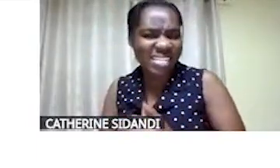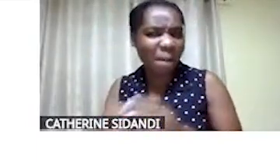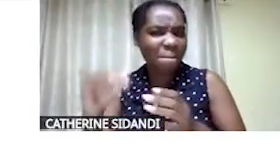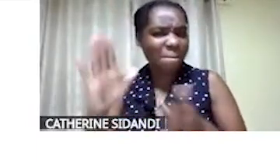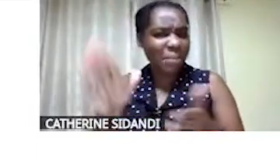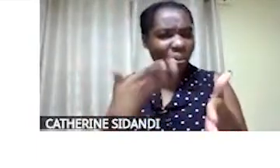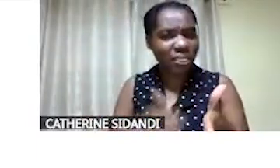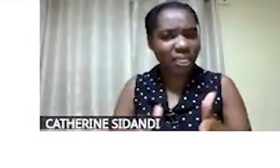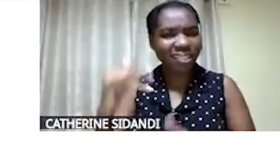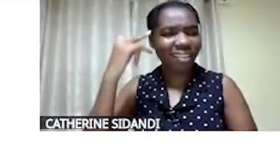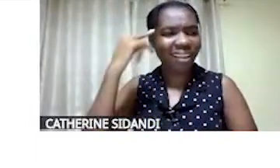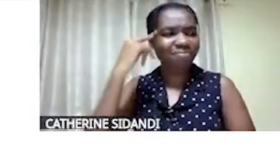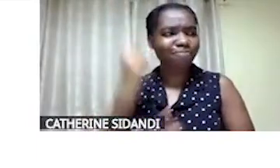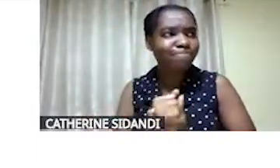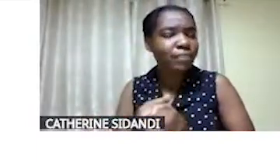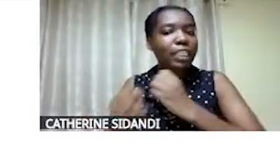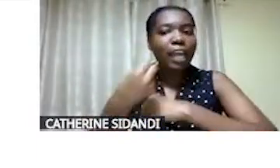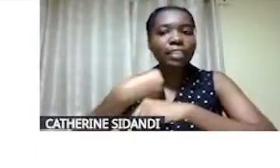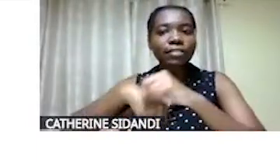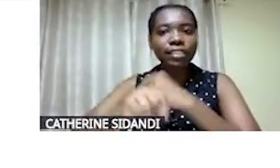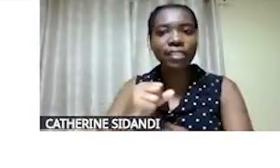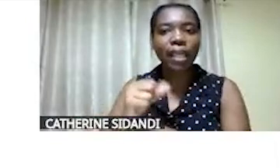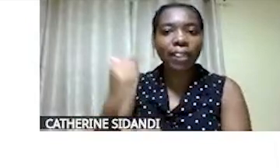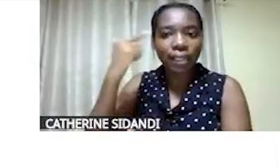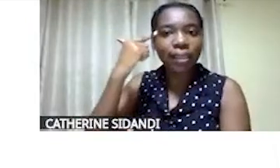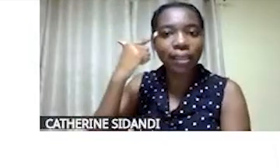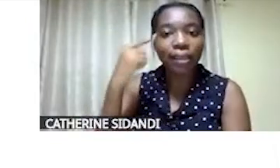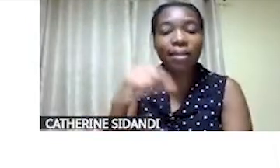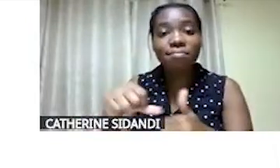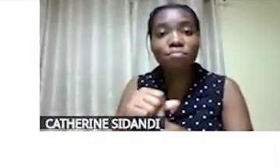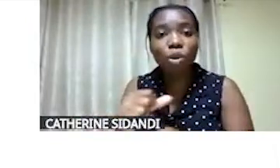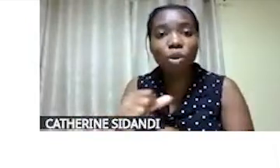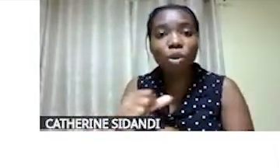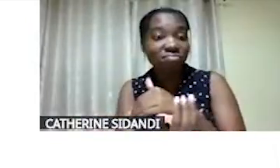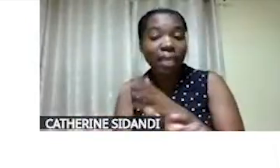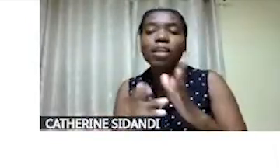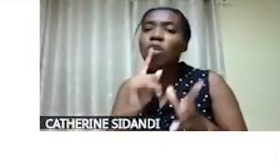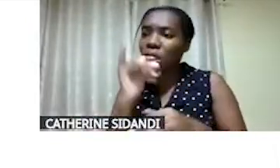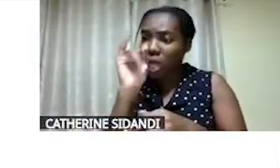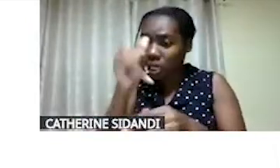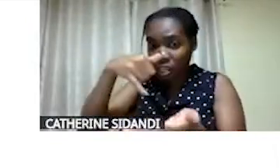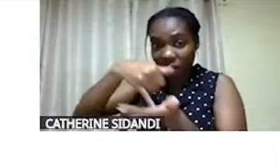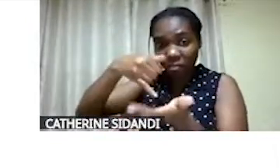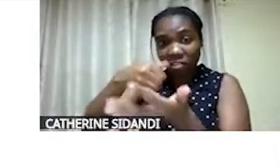about ambience and all that. That is part of the deal. So even in